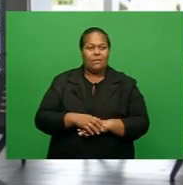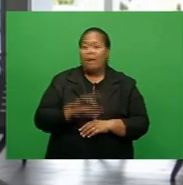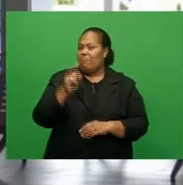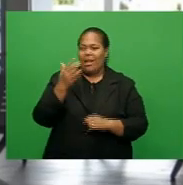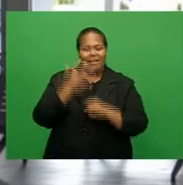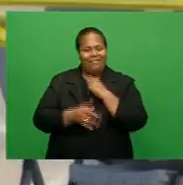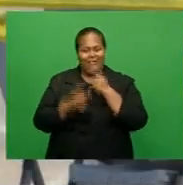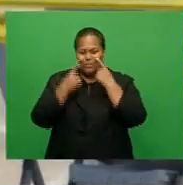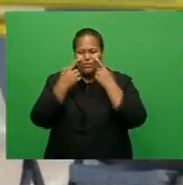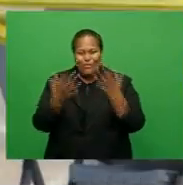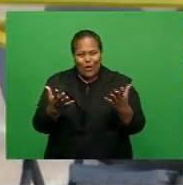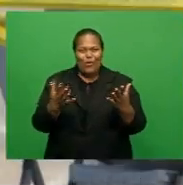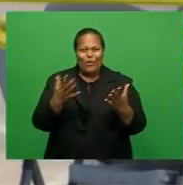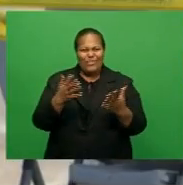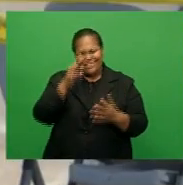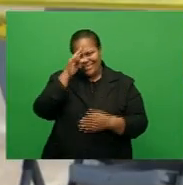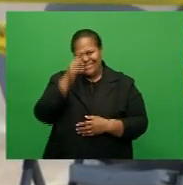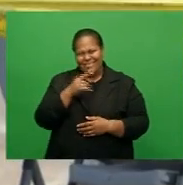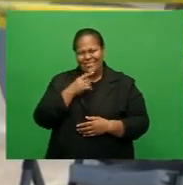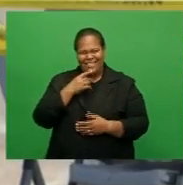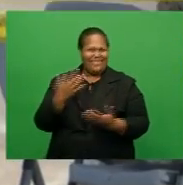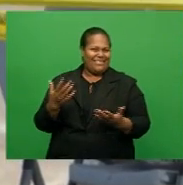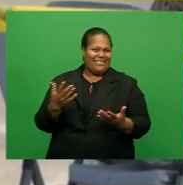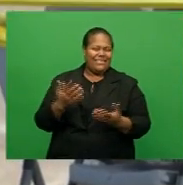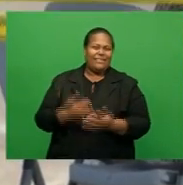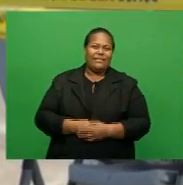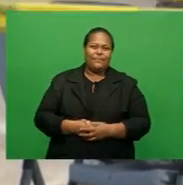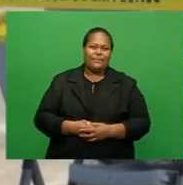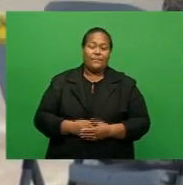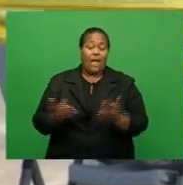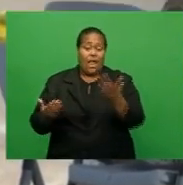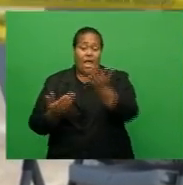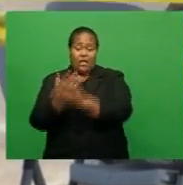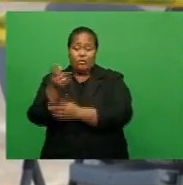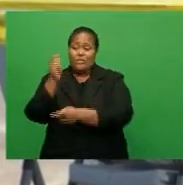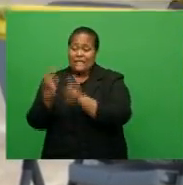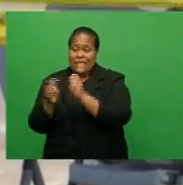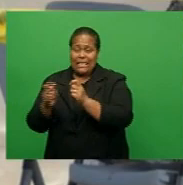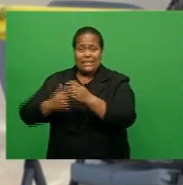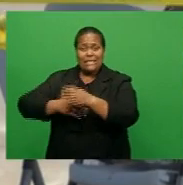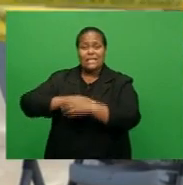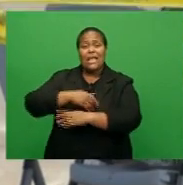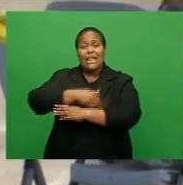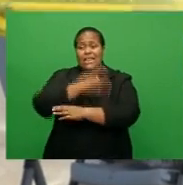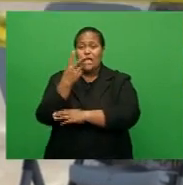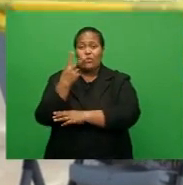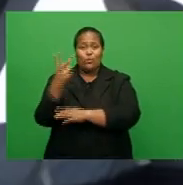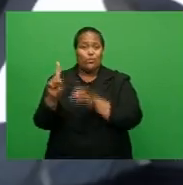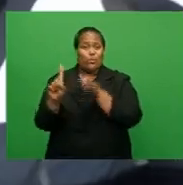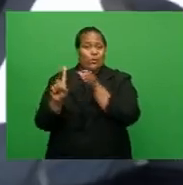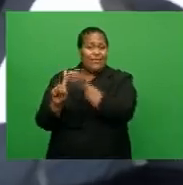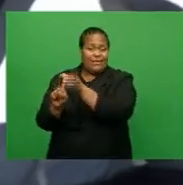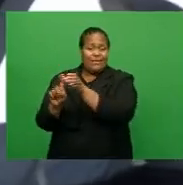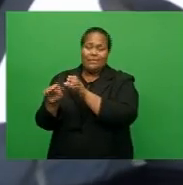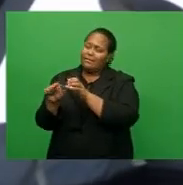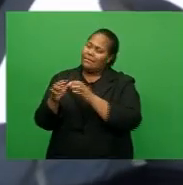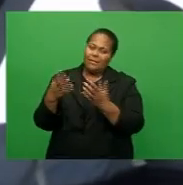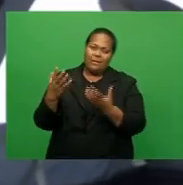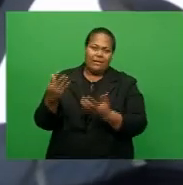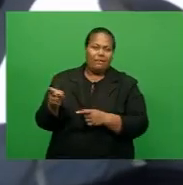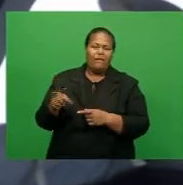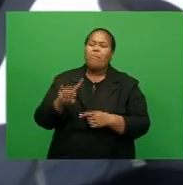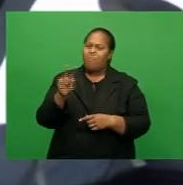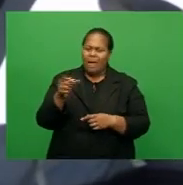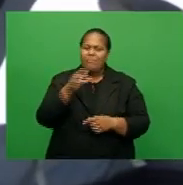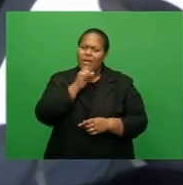any symptoms since his arrival, and the entry test was conducted on day 2 of quarantine. The man remains in stable